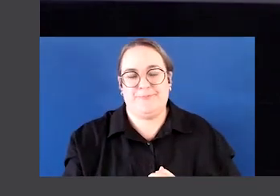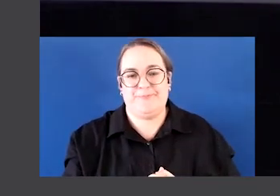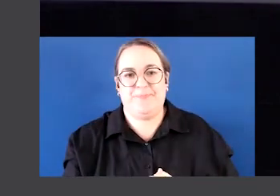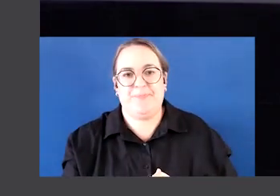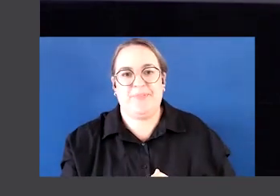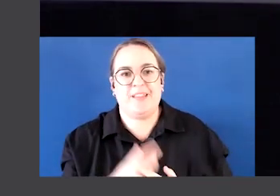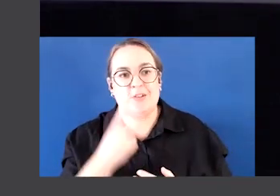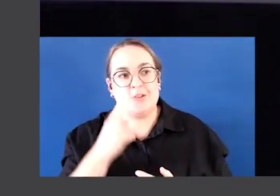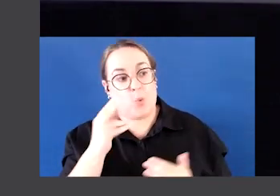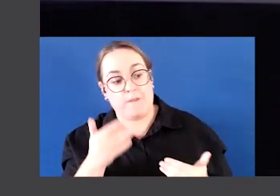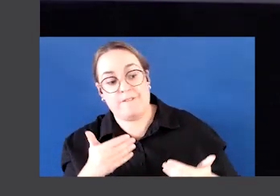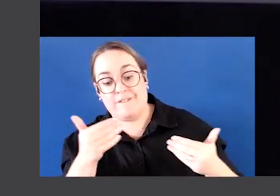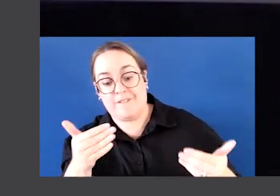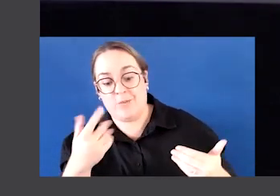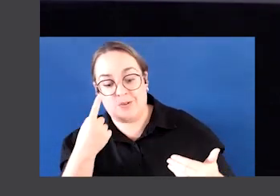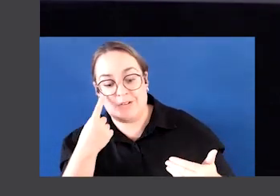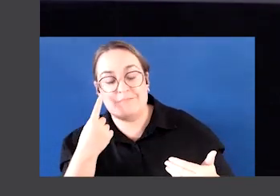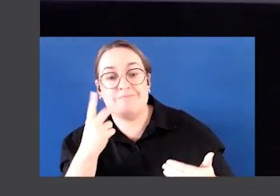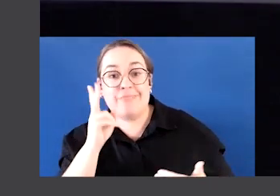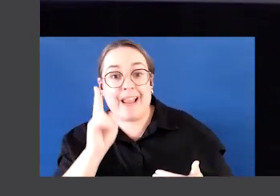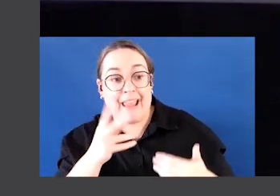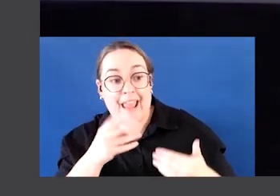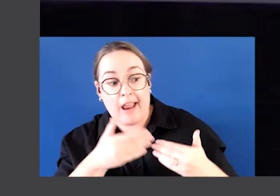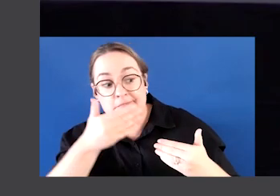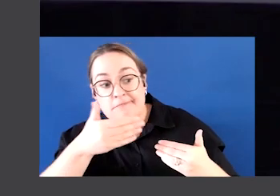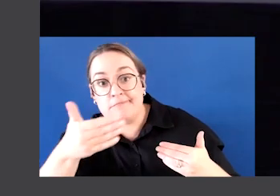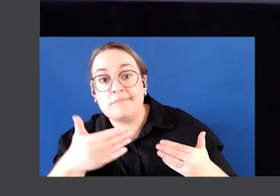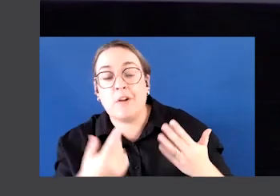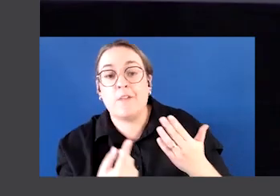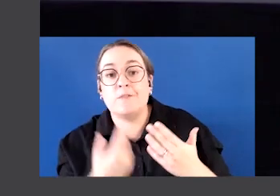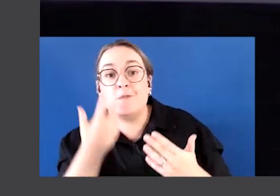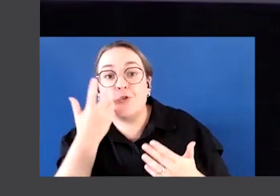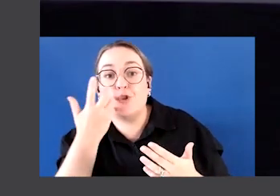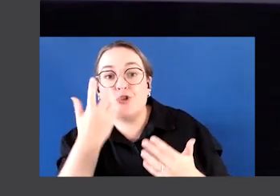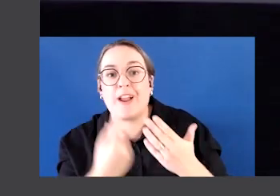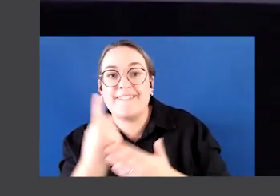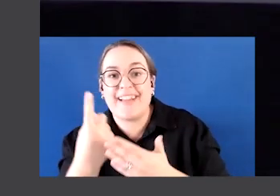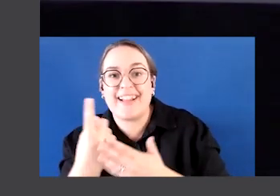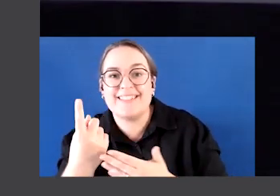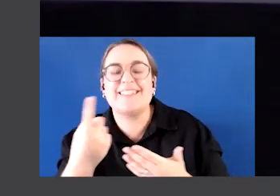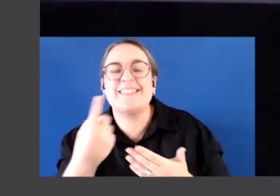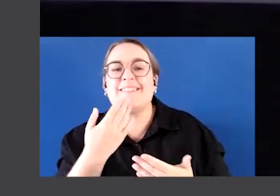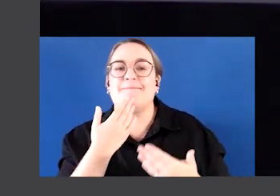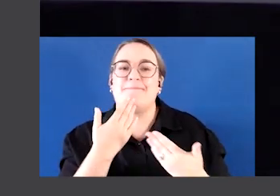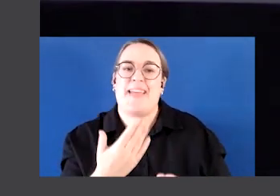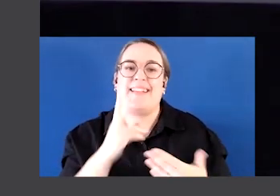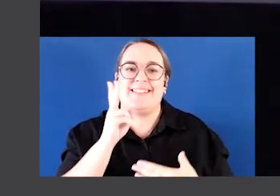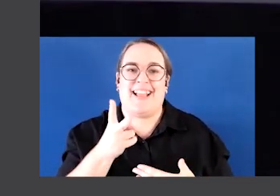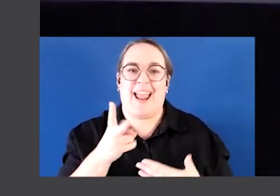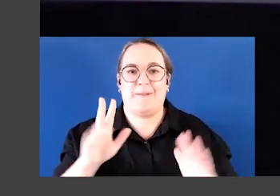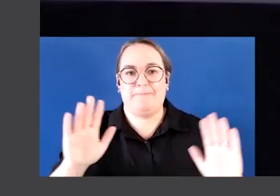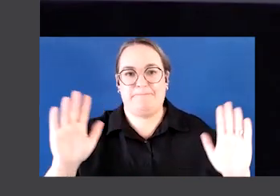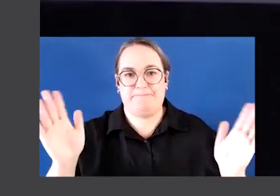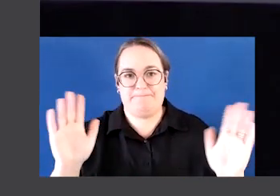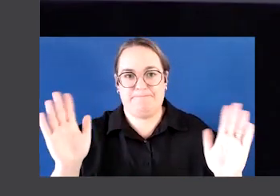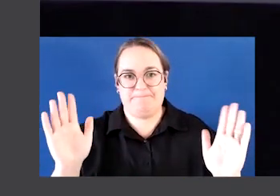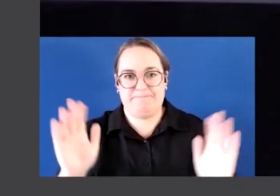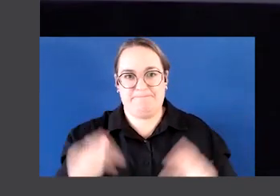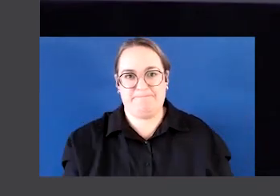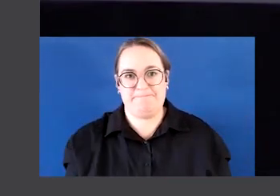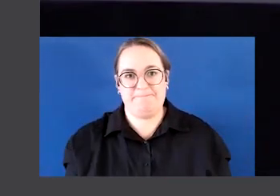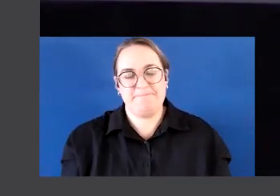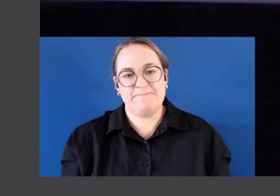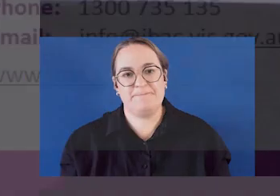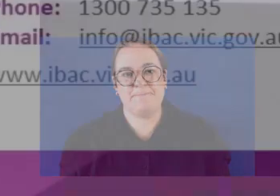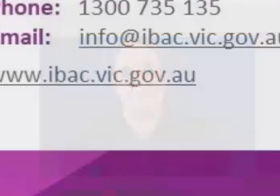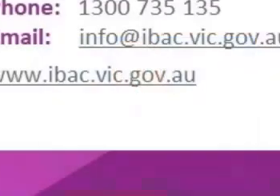information that is of interest. So we look forward to seeing you again at future IBAC events. Thanks again, and bye for now.